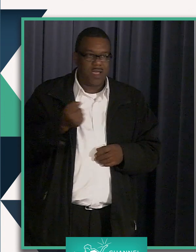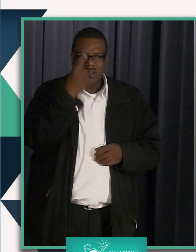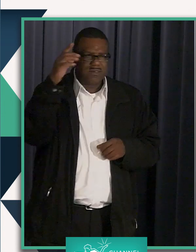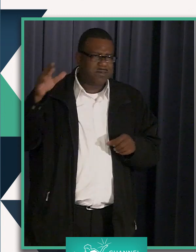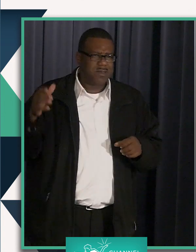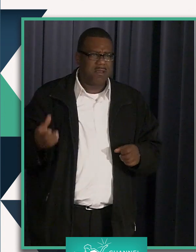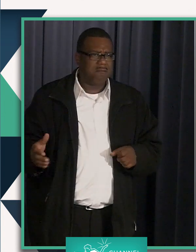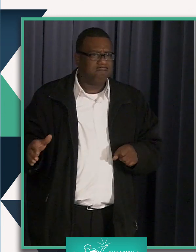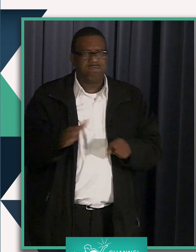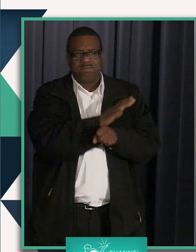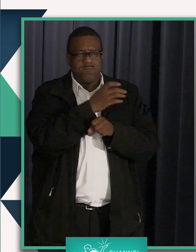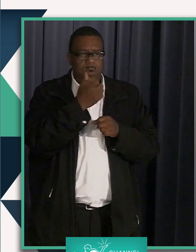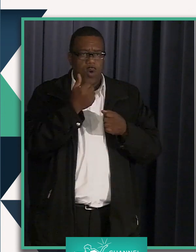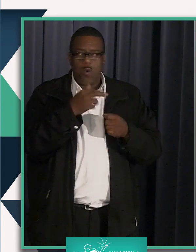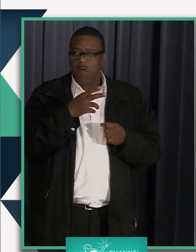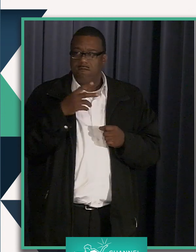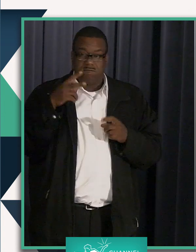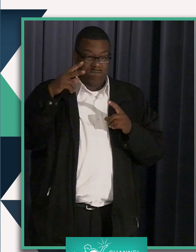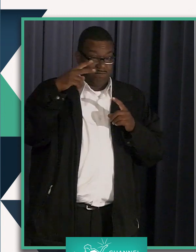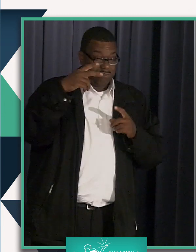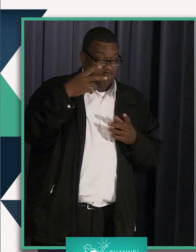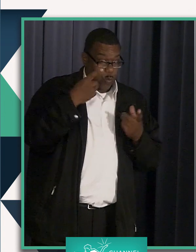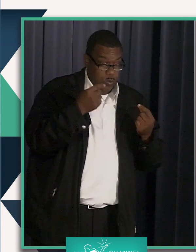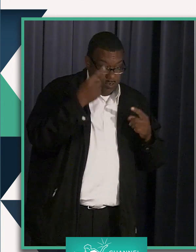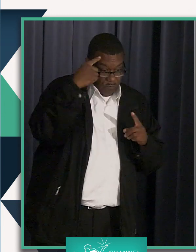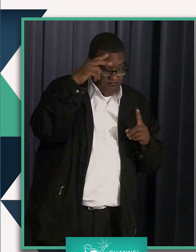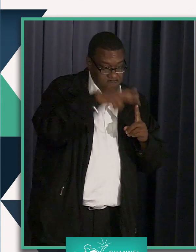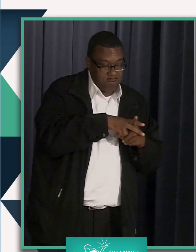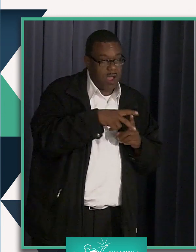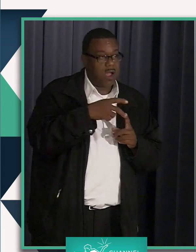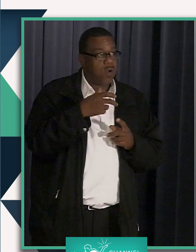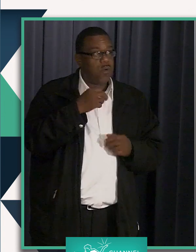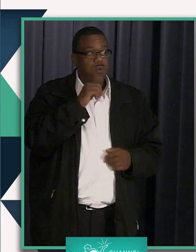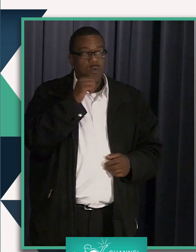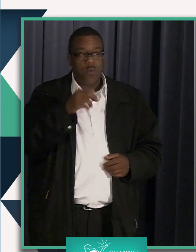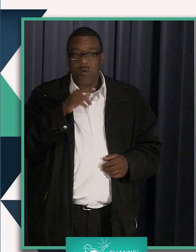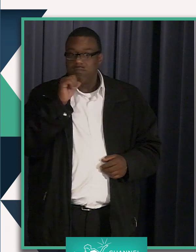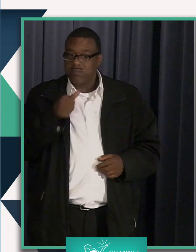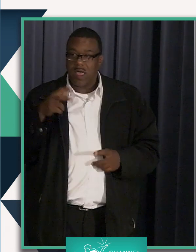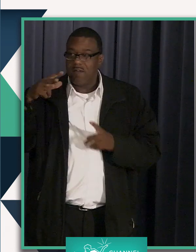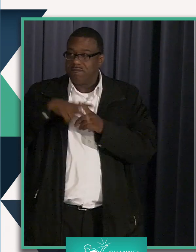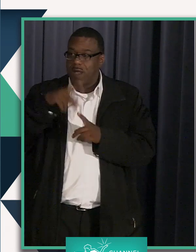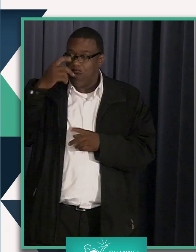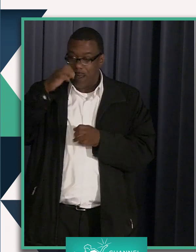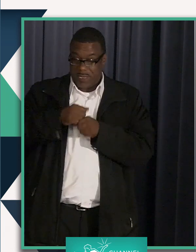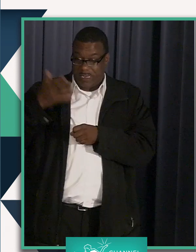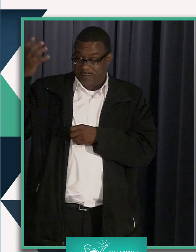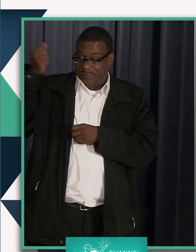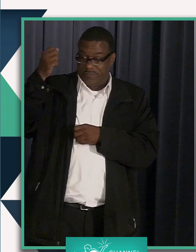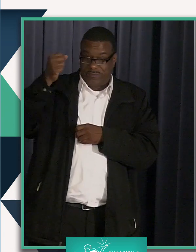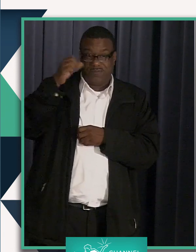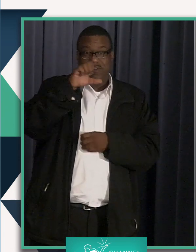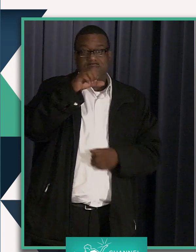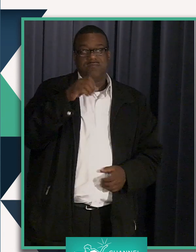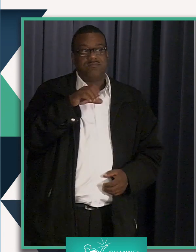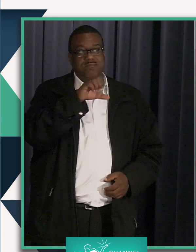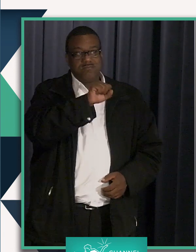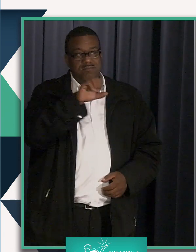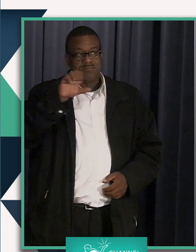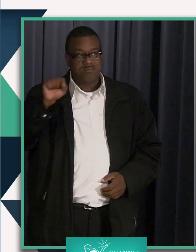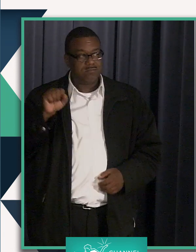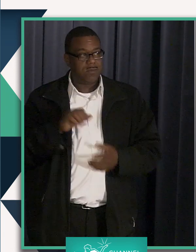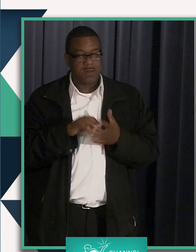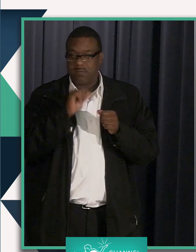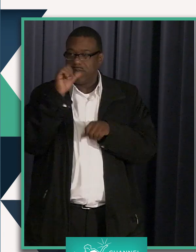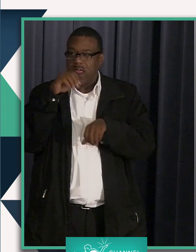how to file or not filing because of Social Security. So are they eligible? Somebody want to take that if you got it, so I think we talked about this, it shouldn't